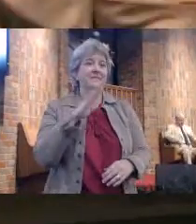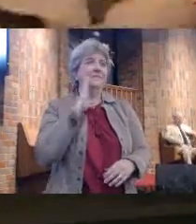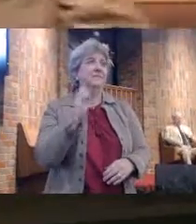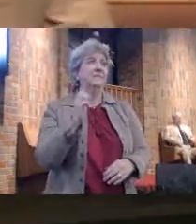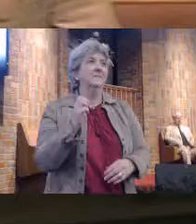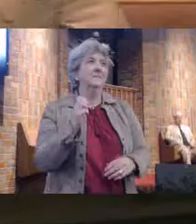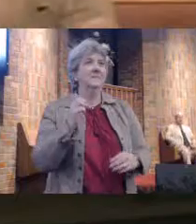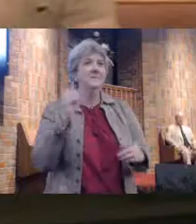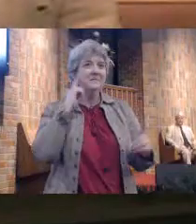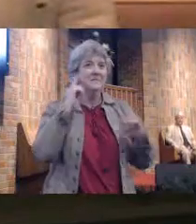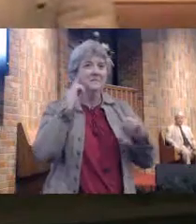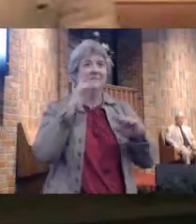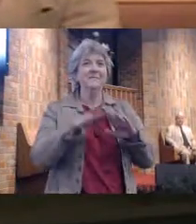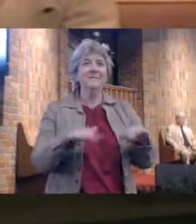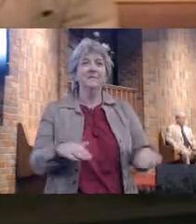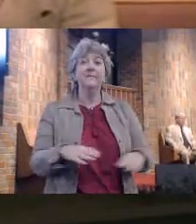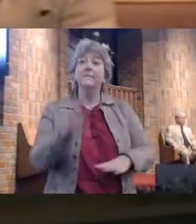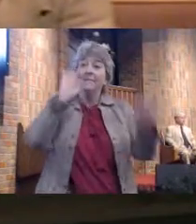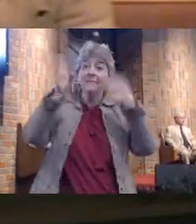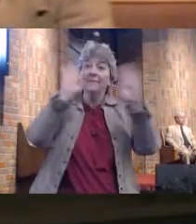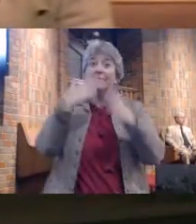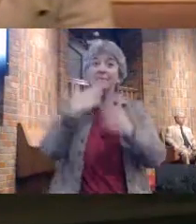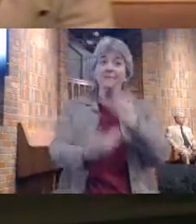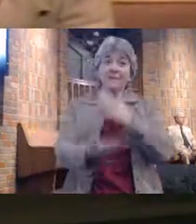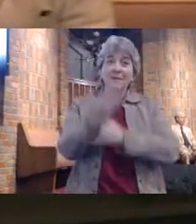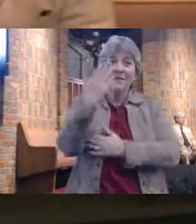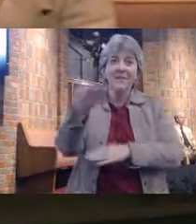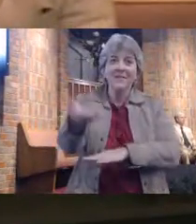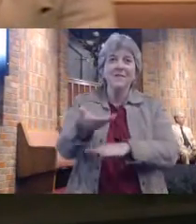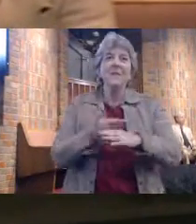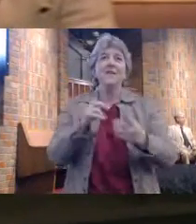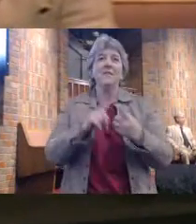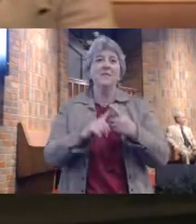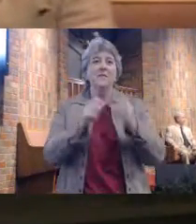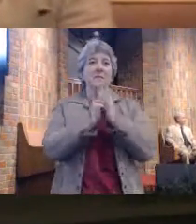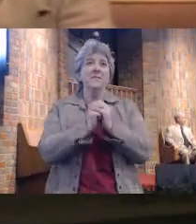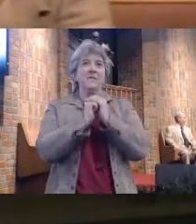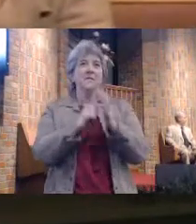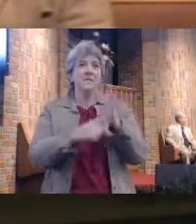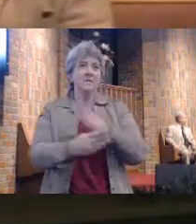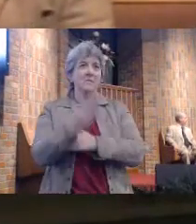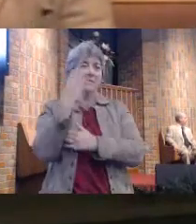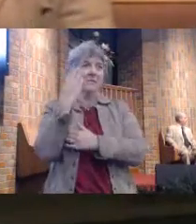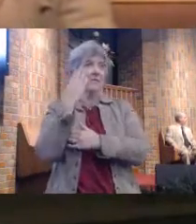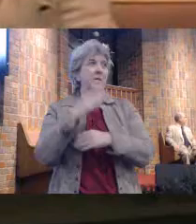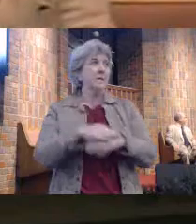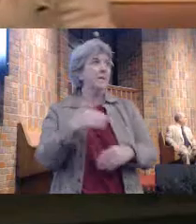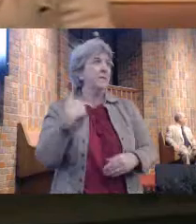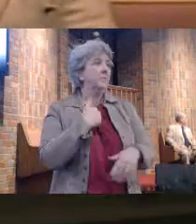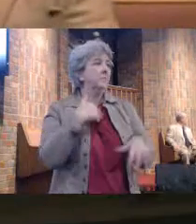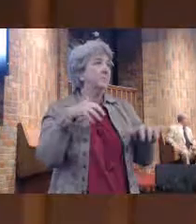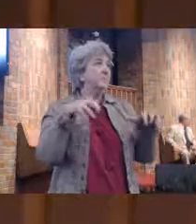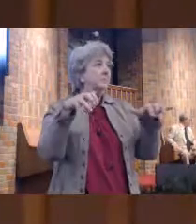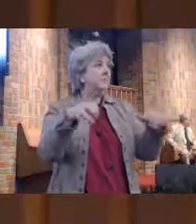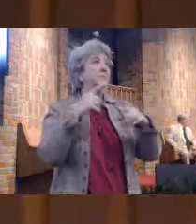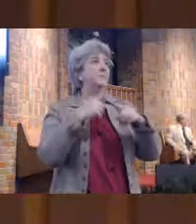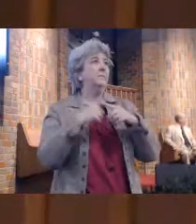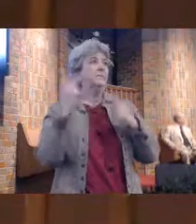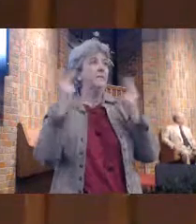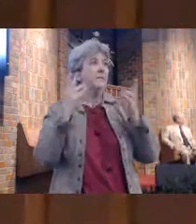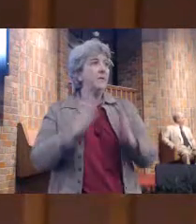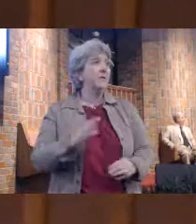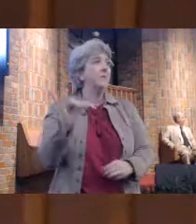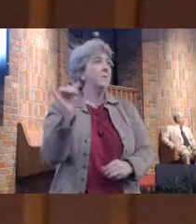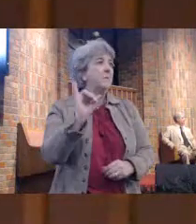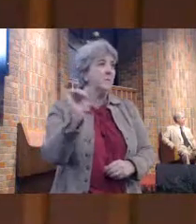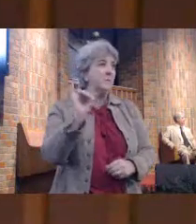Good morning. I'd like to welcome you to our services this morning. We have a good number of our members, and I see a few visitors as well, and we're grateful.